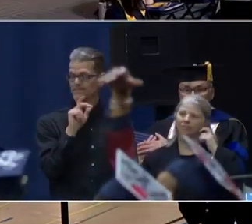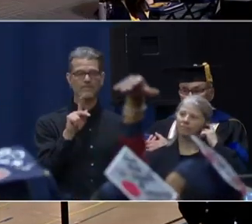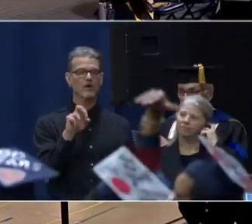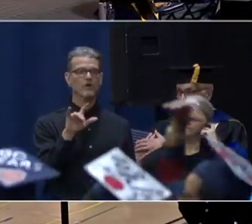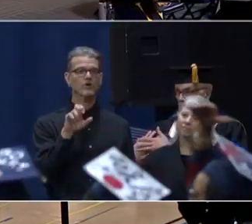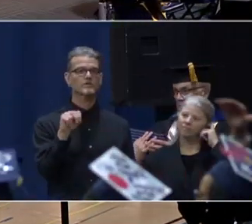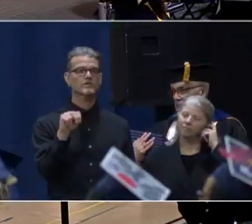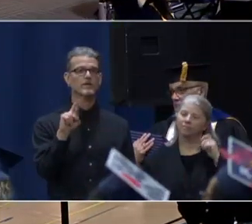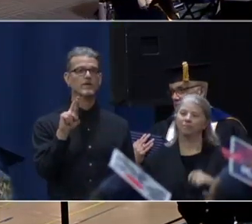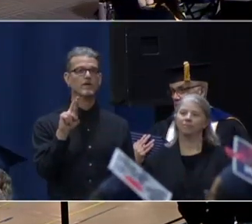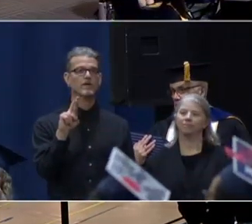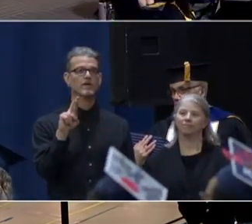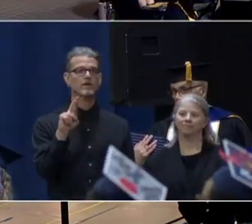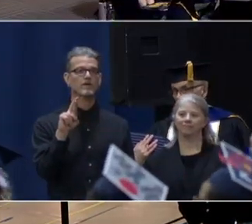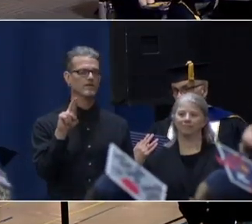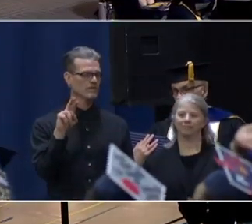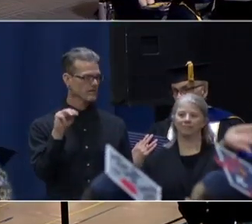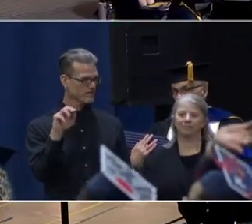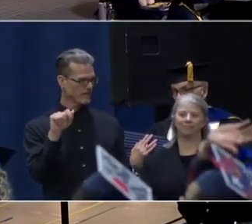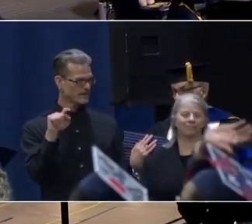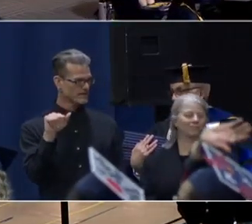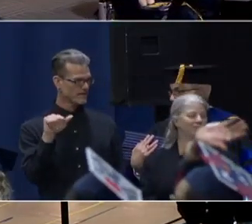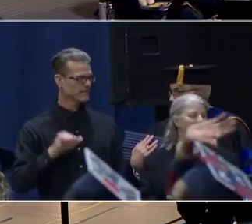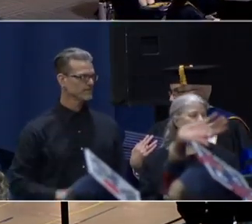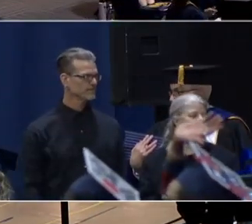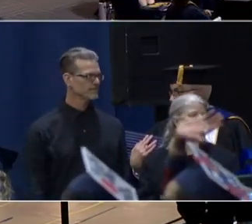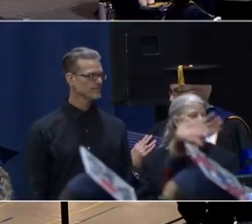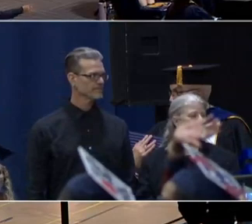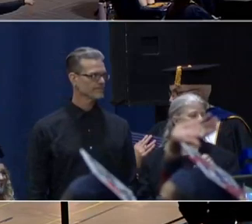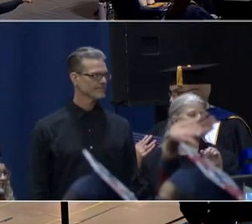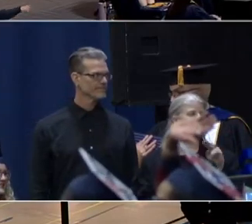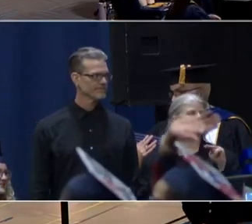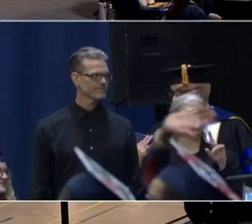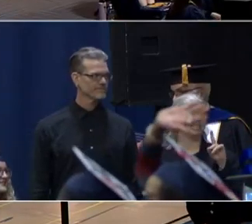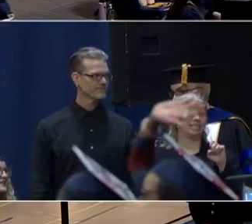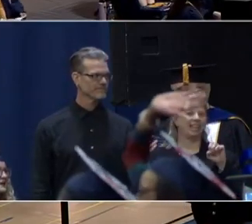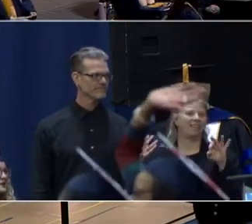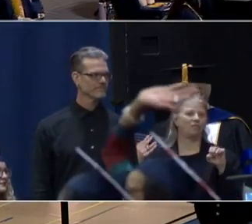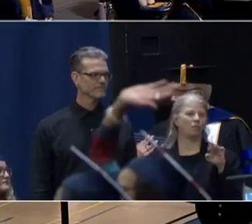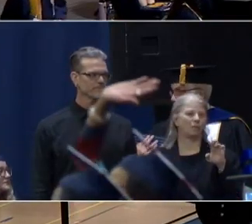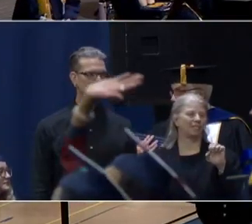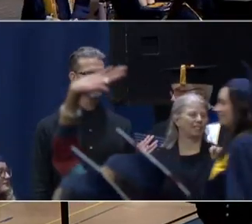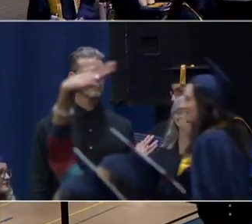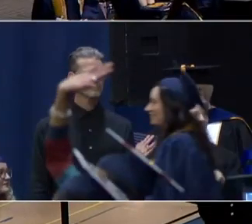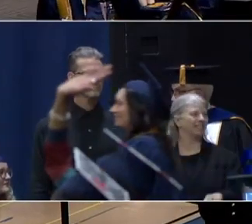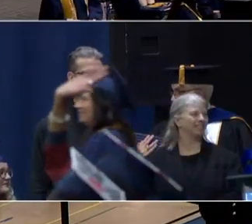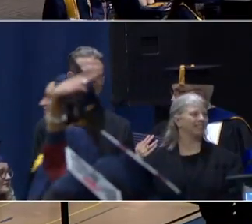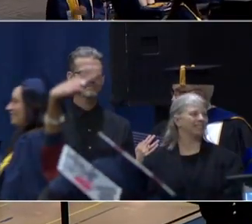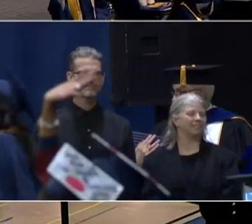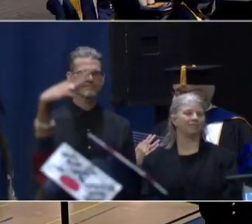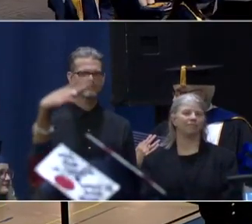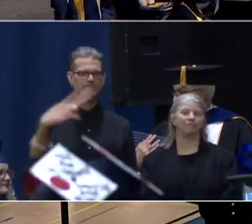Kirsten Whatley Mata. Aaron DeForest.